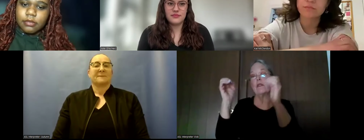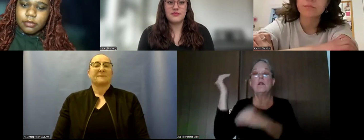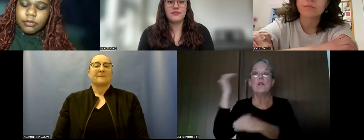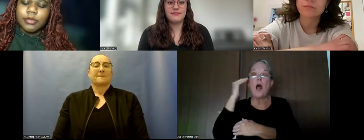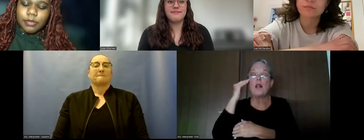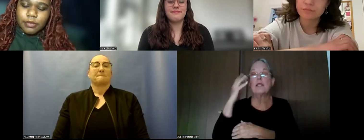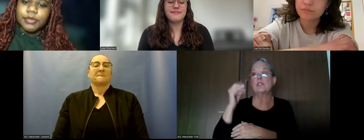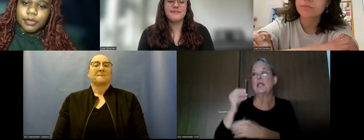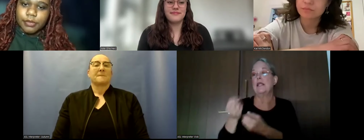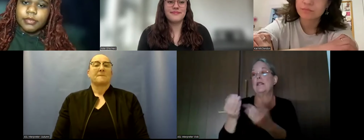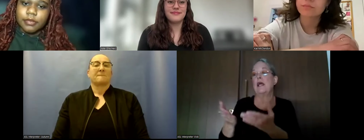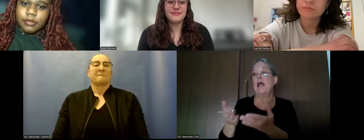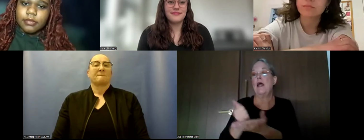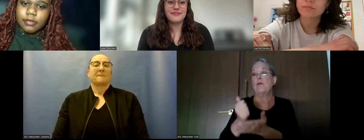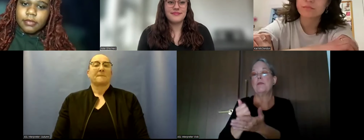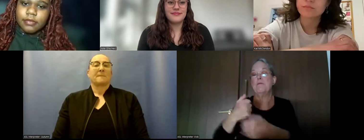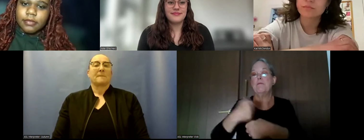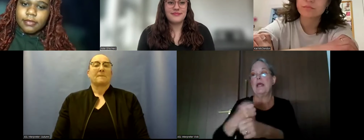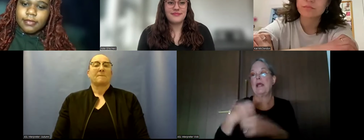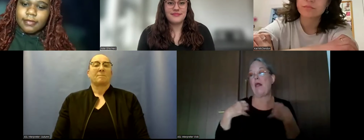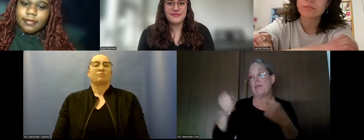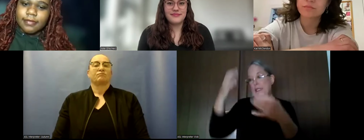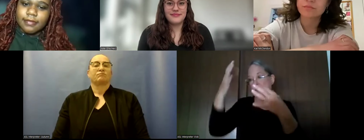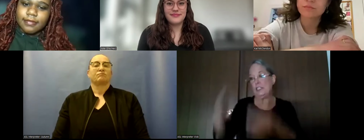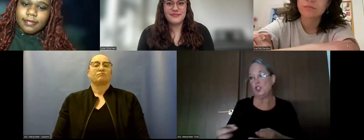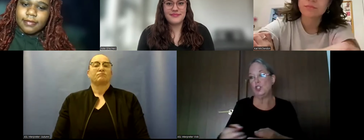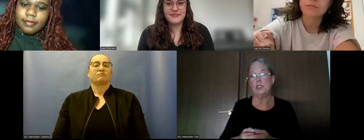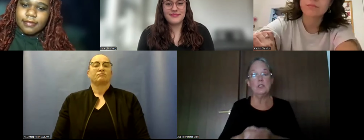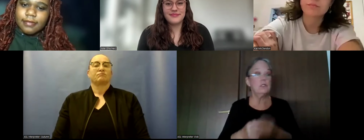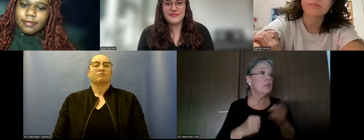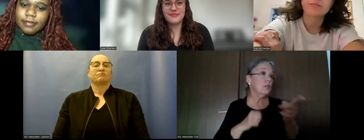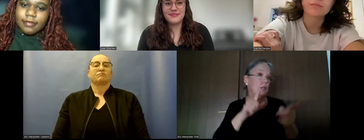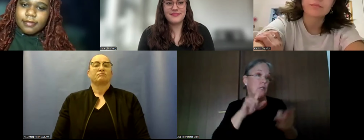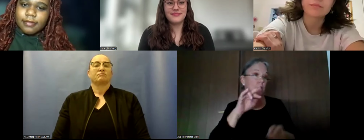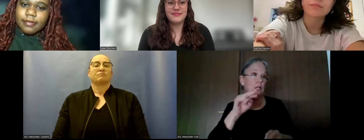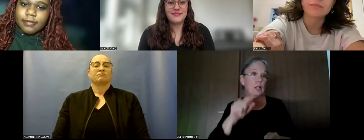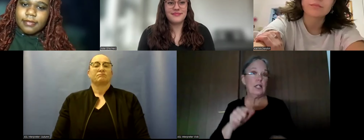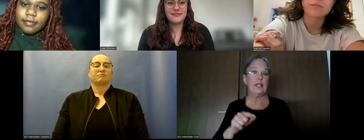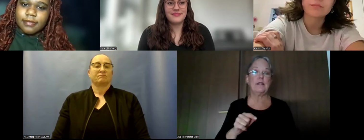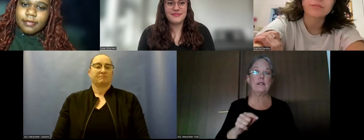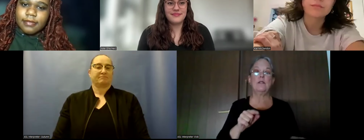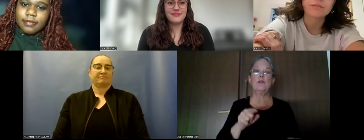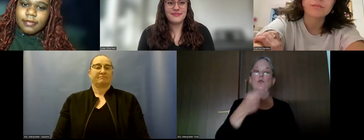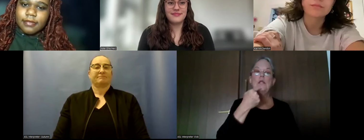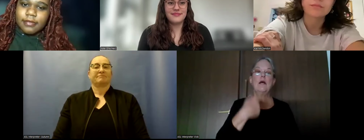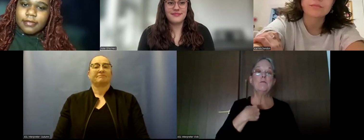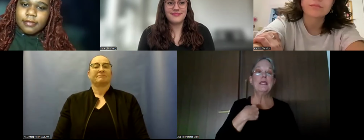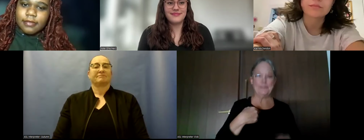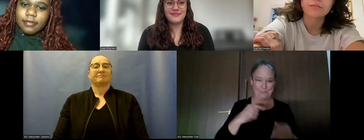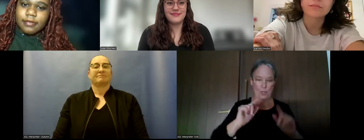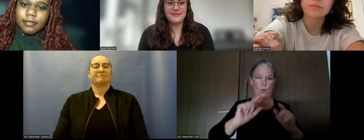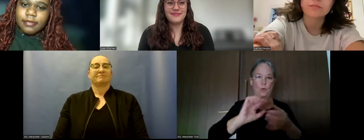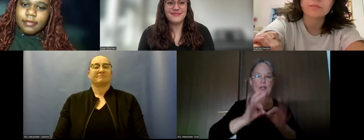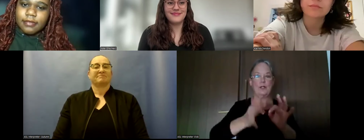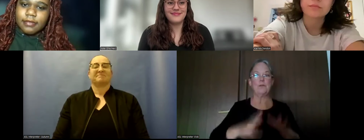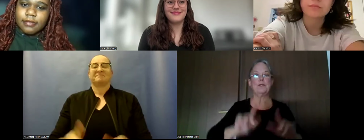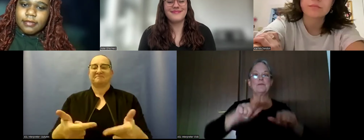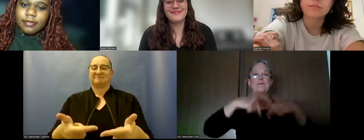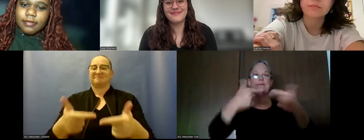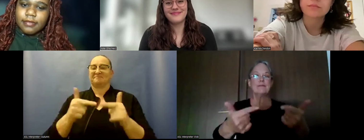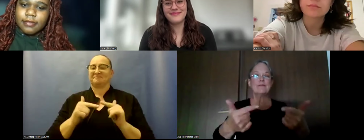them. What about you, Lean? Do you, and y'all let me know if you need me to repeat the question because I have no problem with